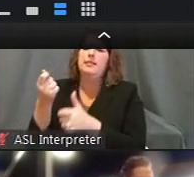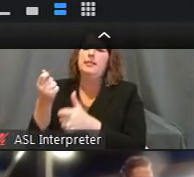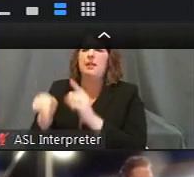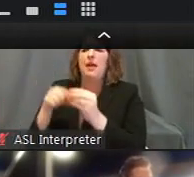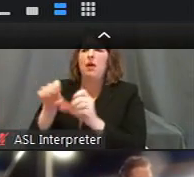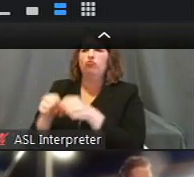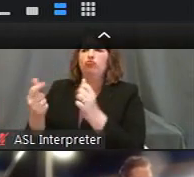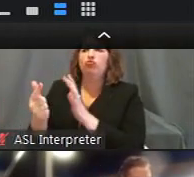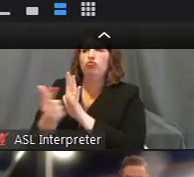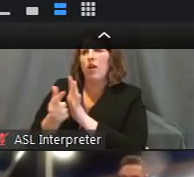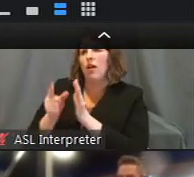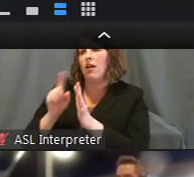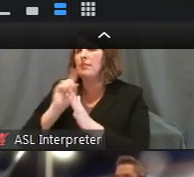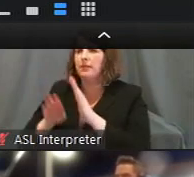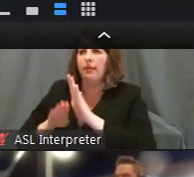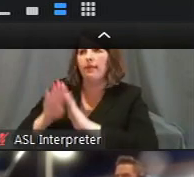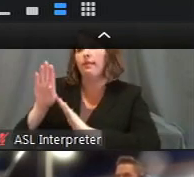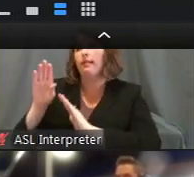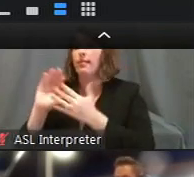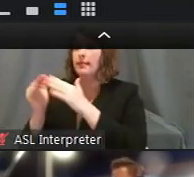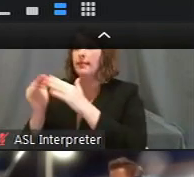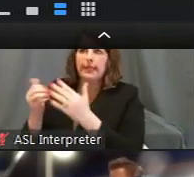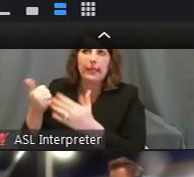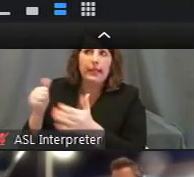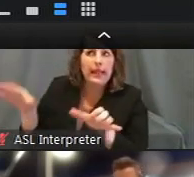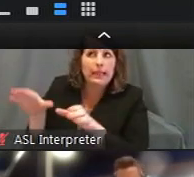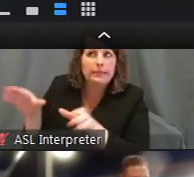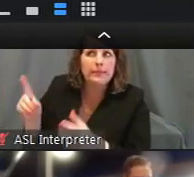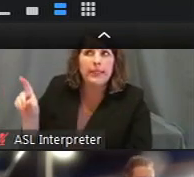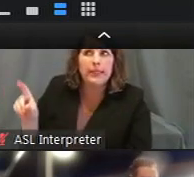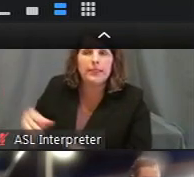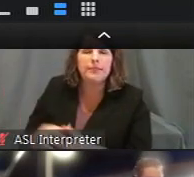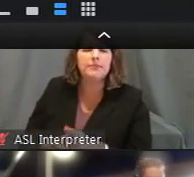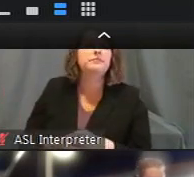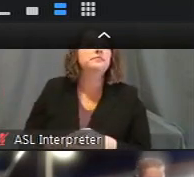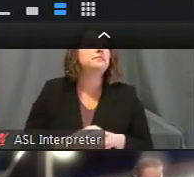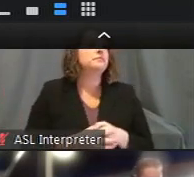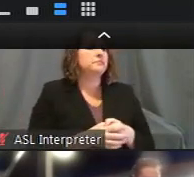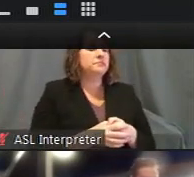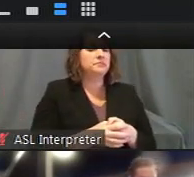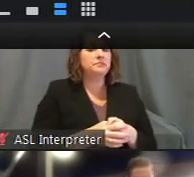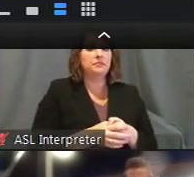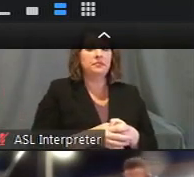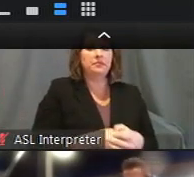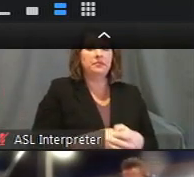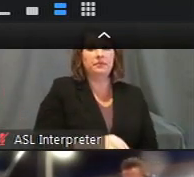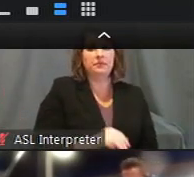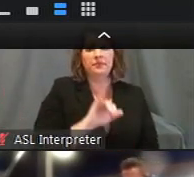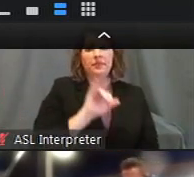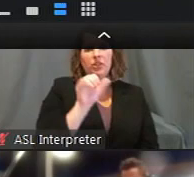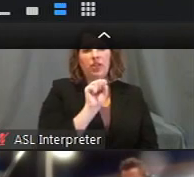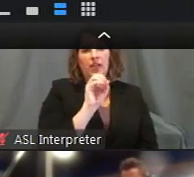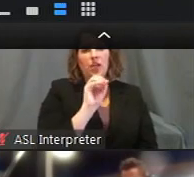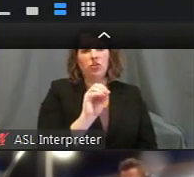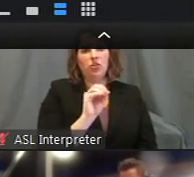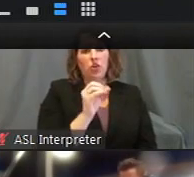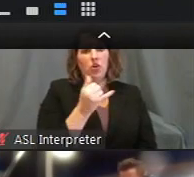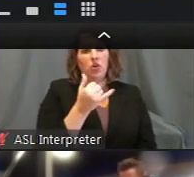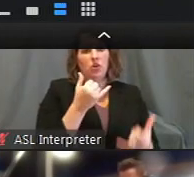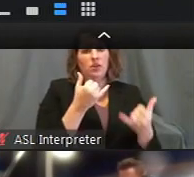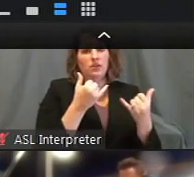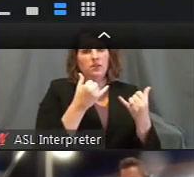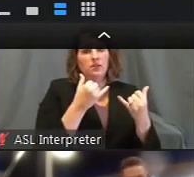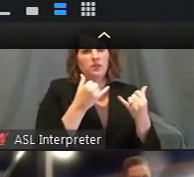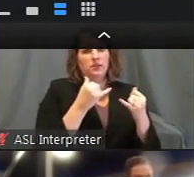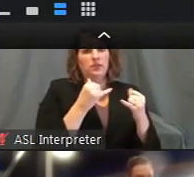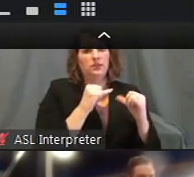So, Bruno? So JSO still responds to the calls for service. And when we get there, we assess the situation